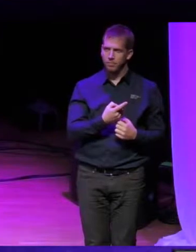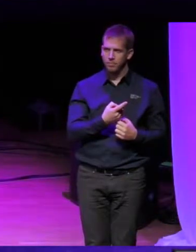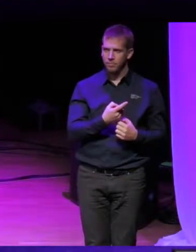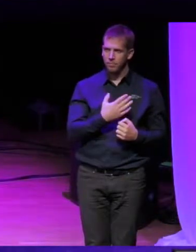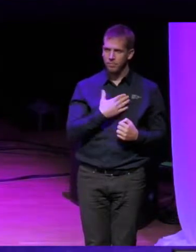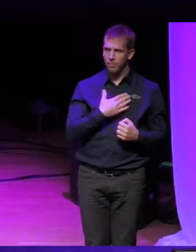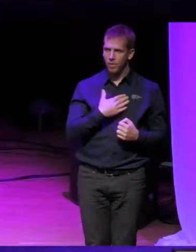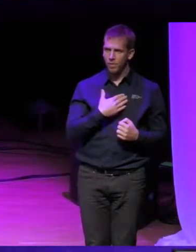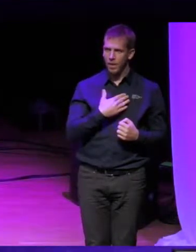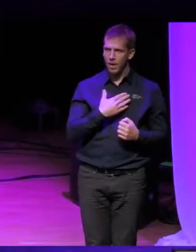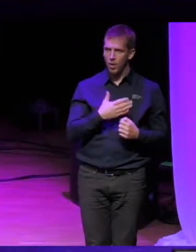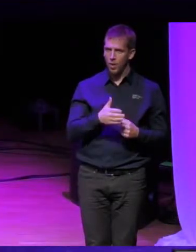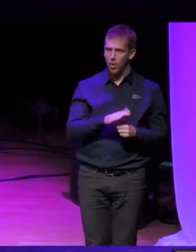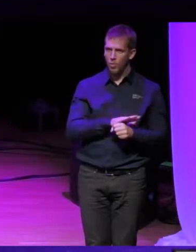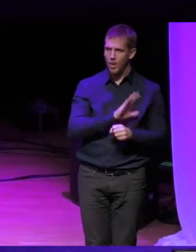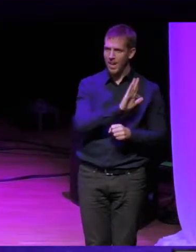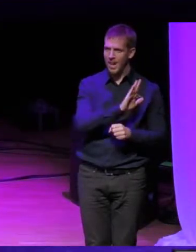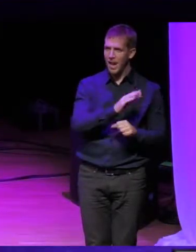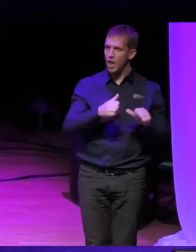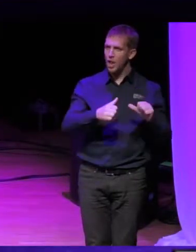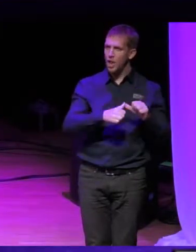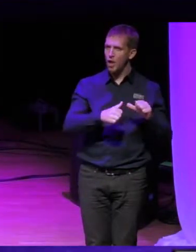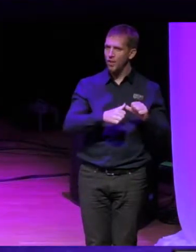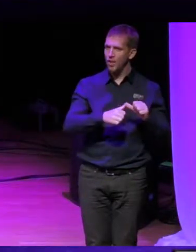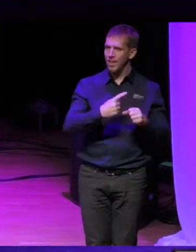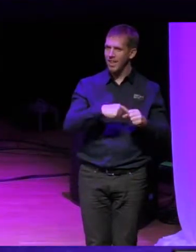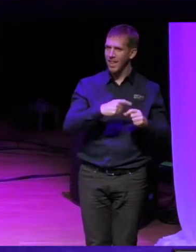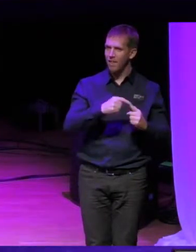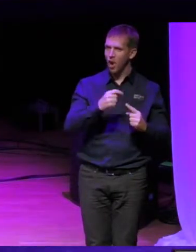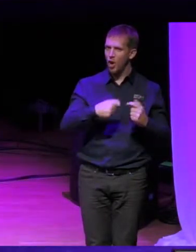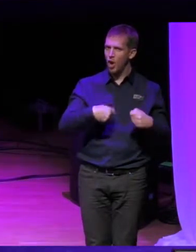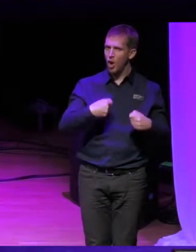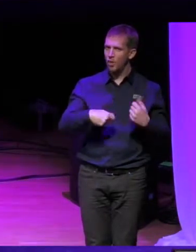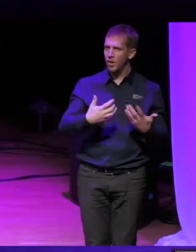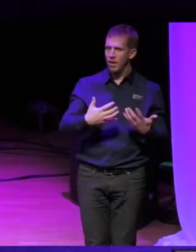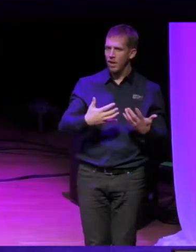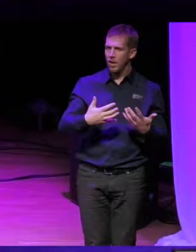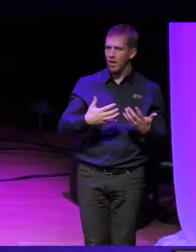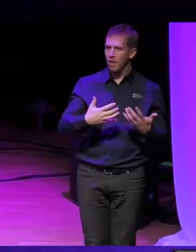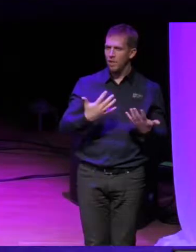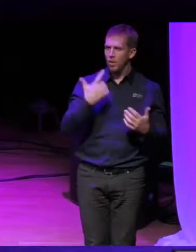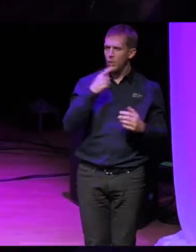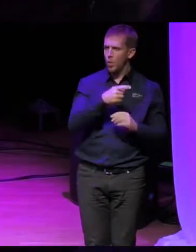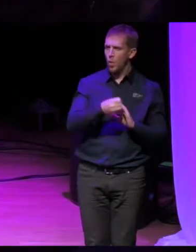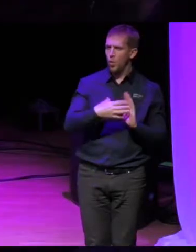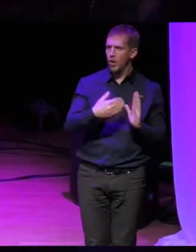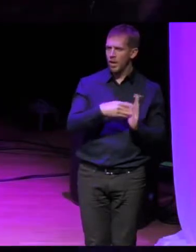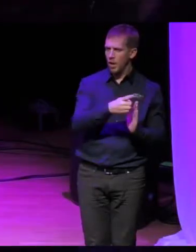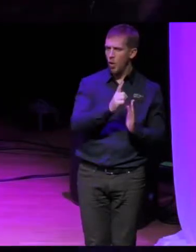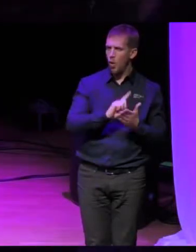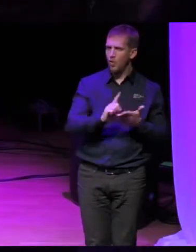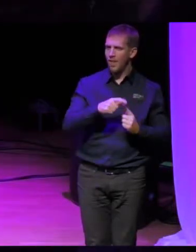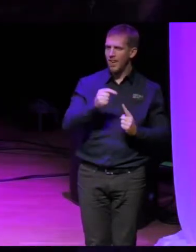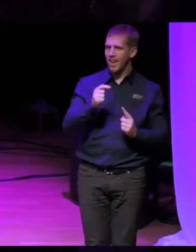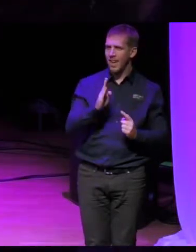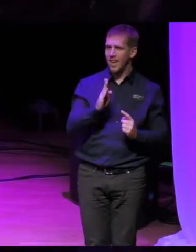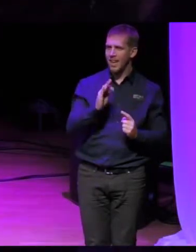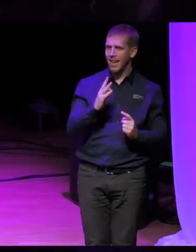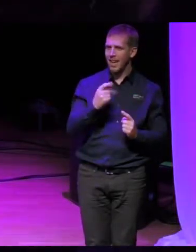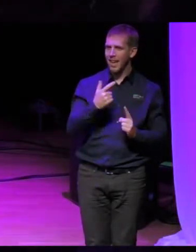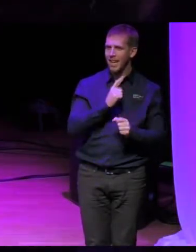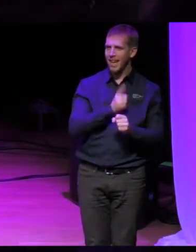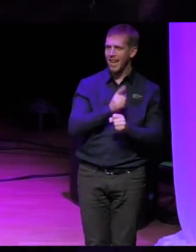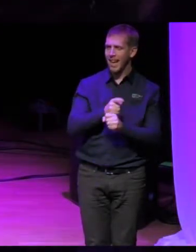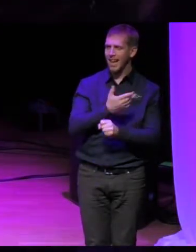from before the election? What are the reasons, you think? So I don't know